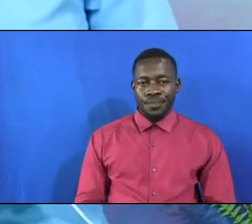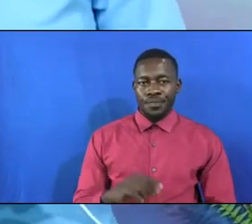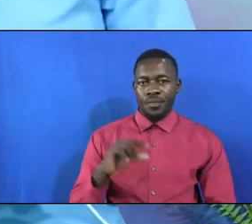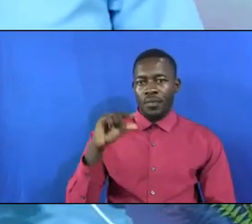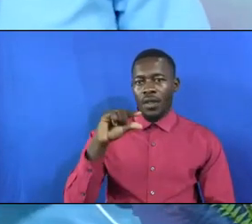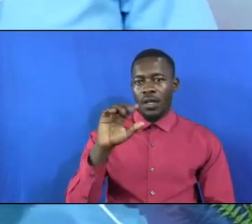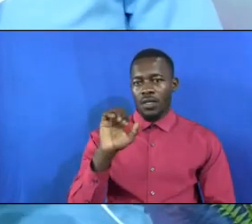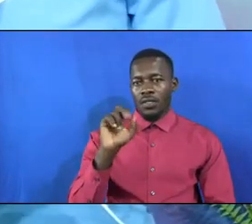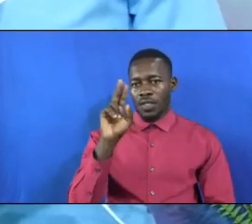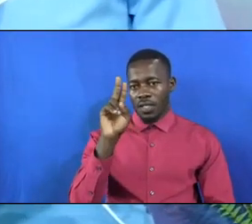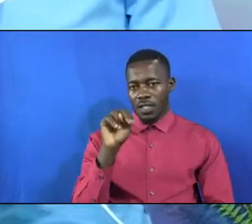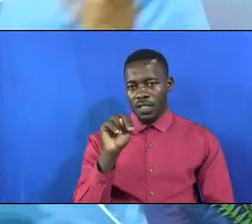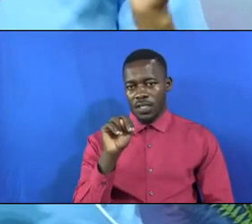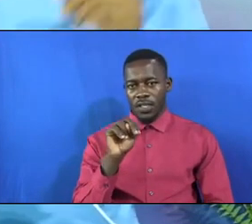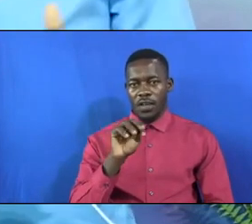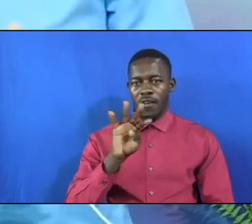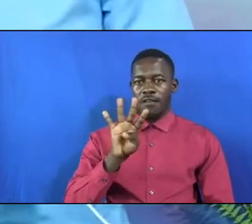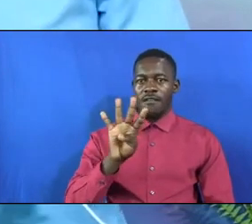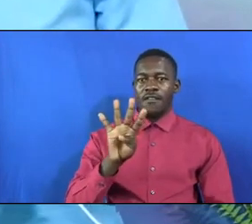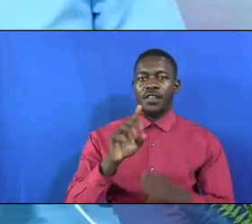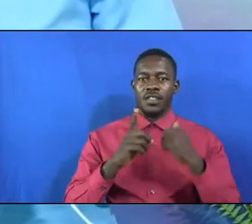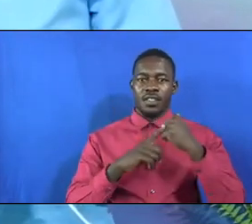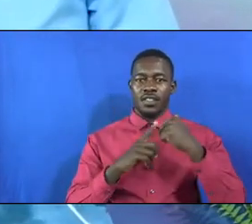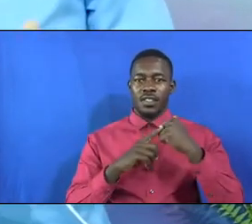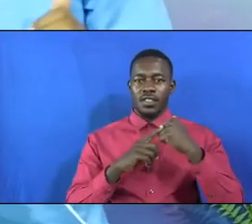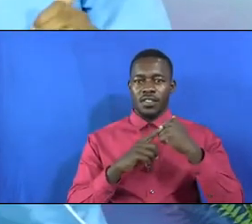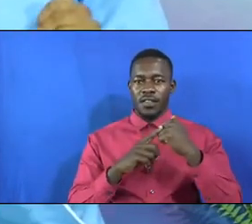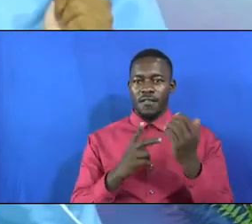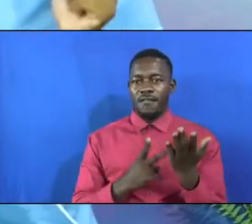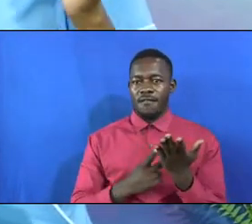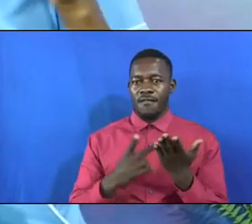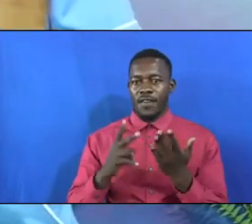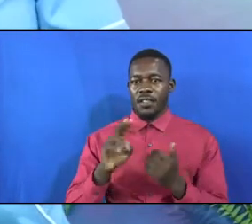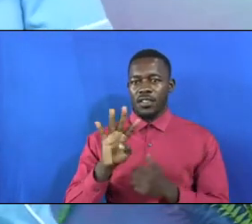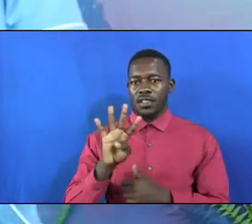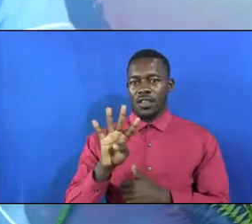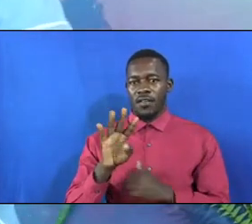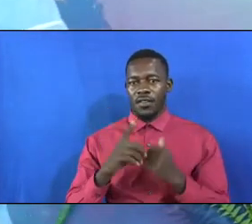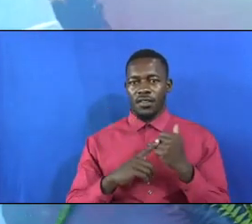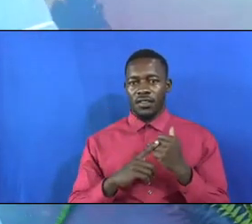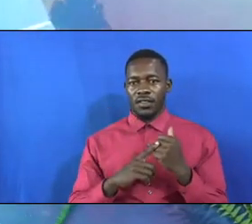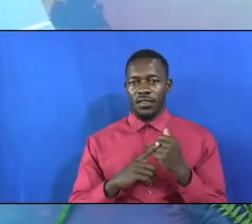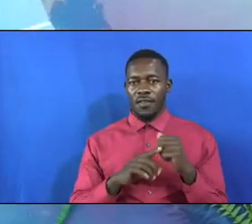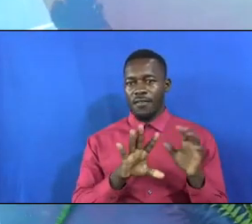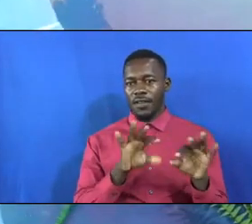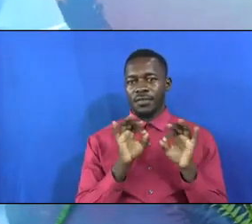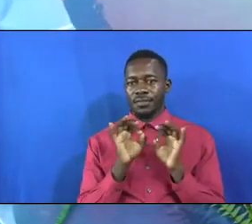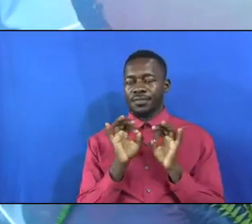no, Genesis 46 and verse 26, to cut all that, we will find